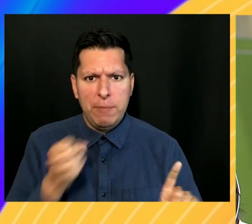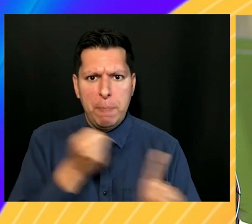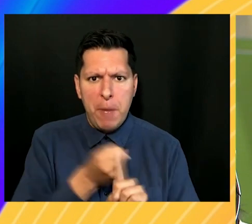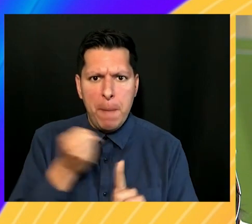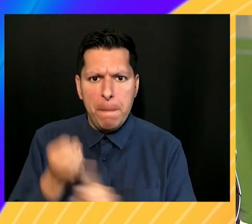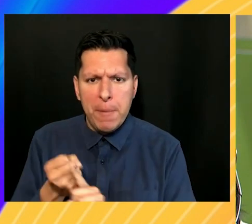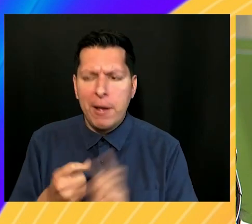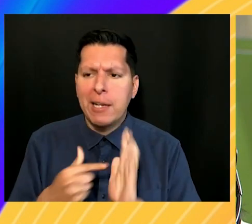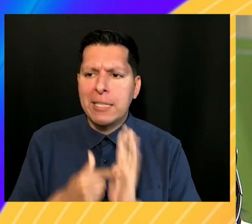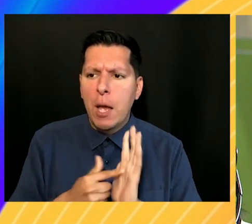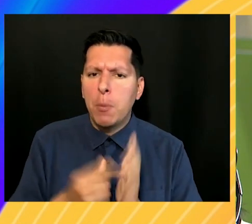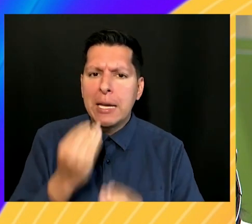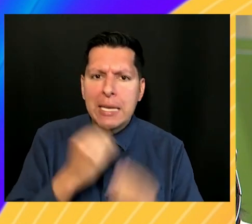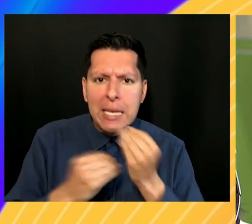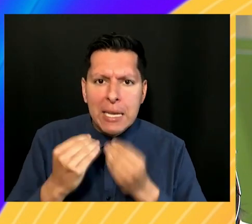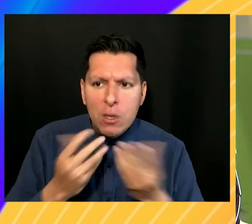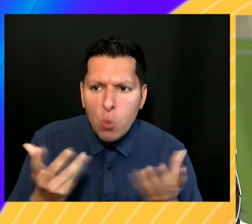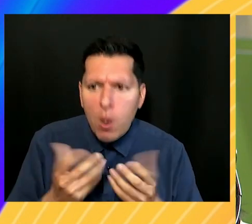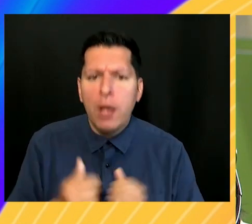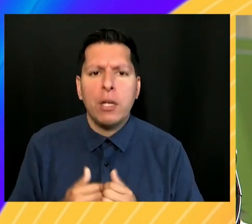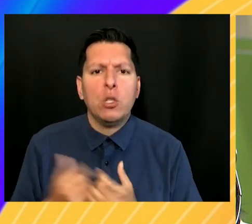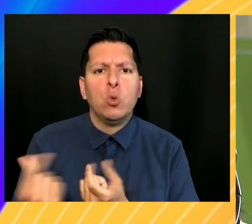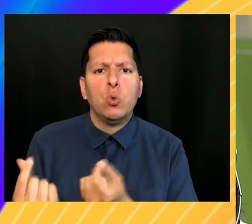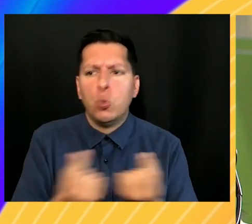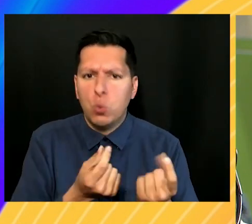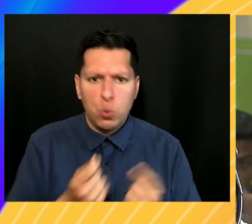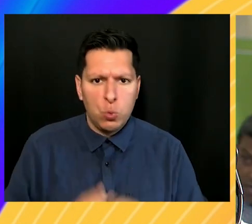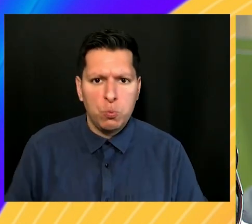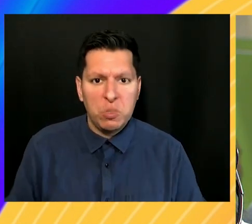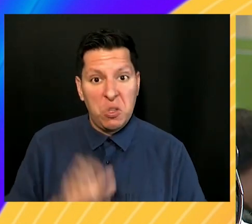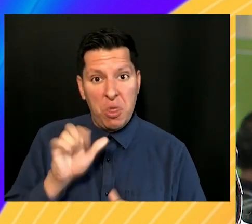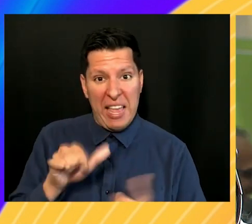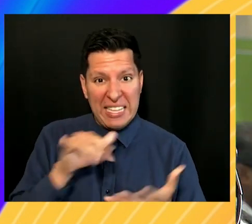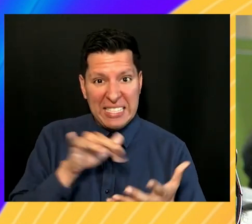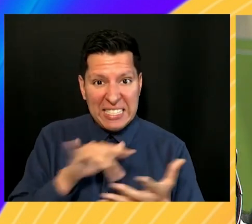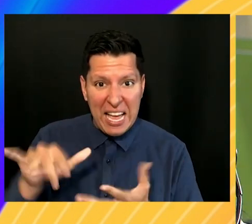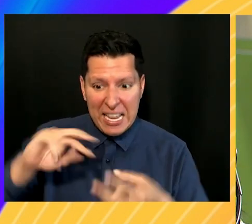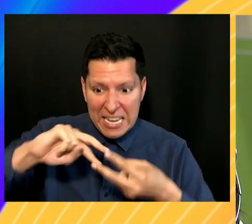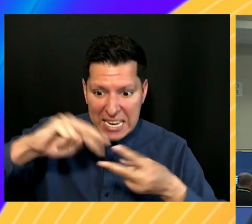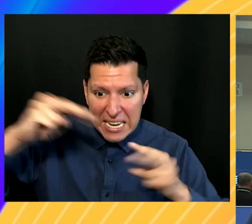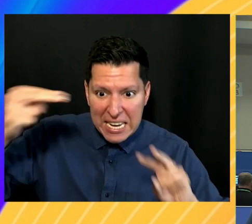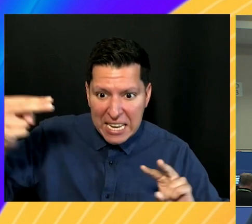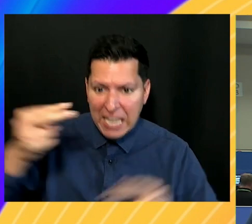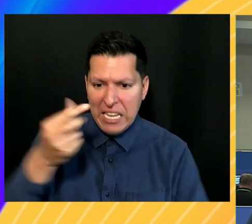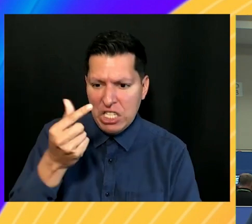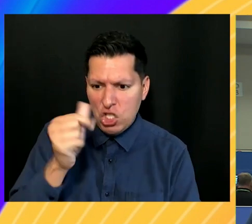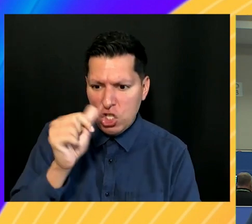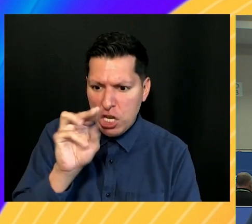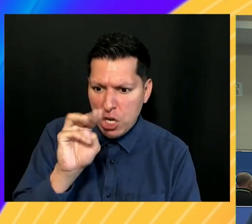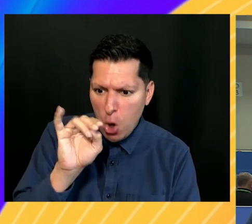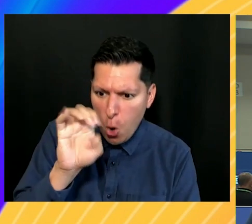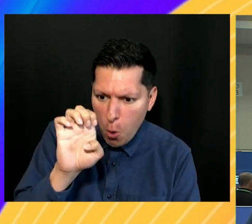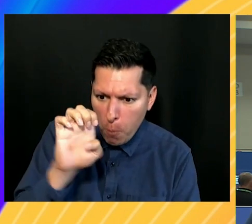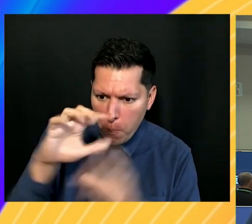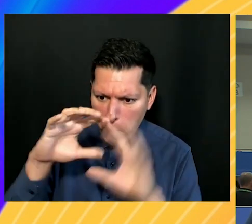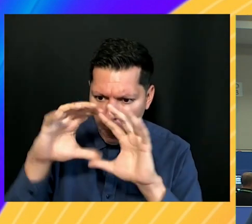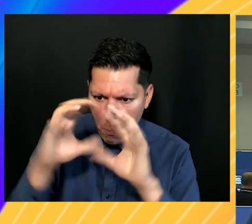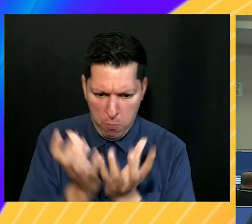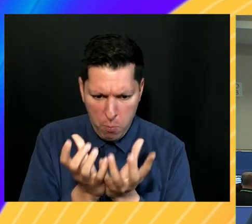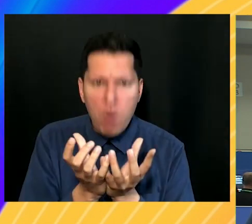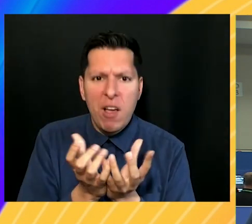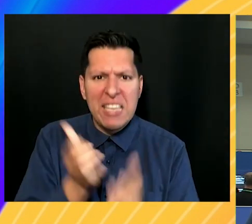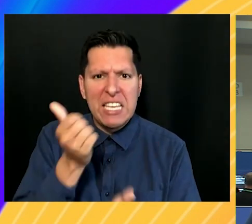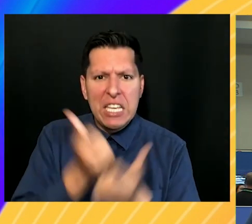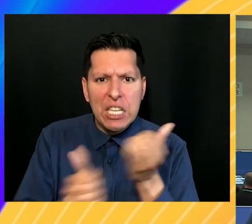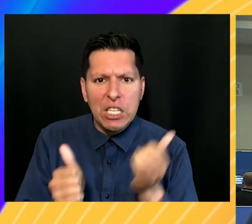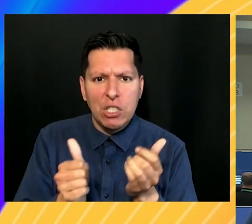when we talk about genomics, it's because we're looking at the entire genome of an organism. So that means every single base pair that one